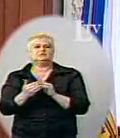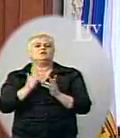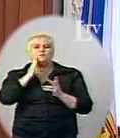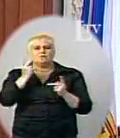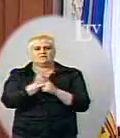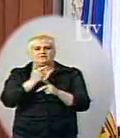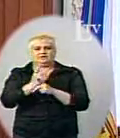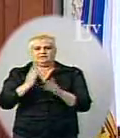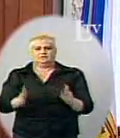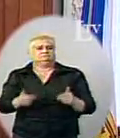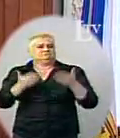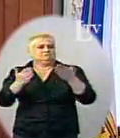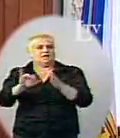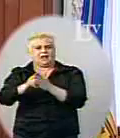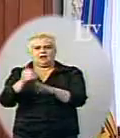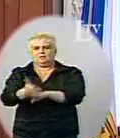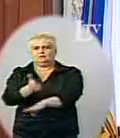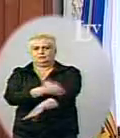for improvement.